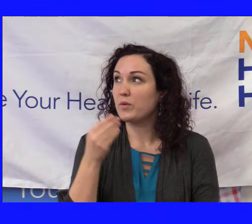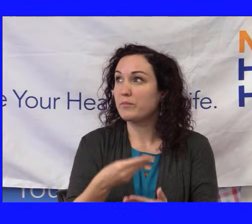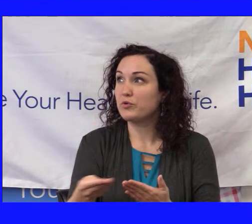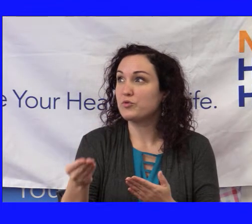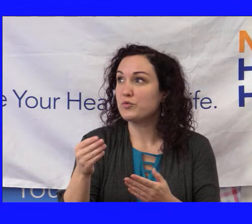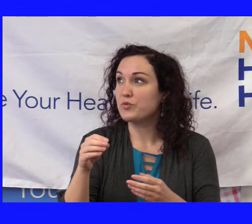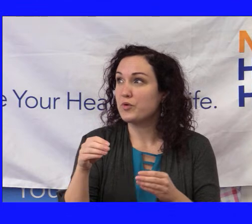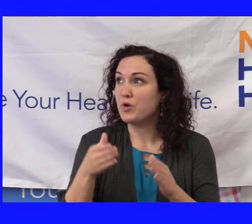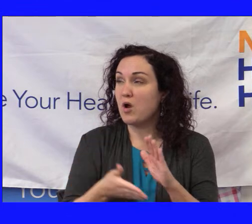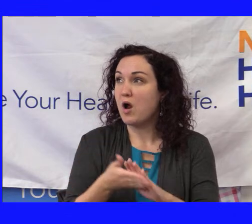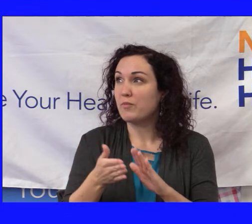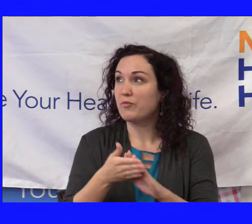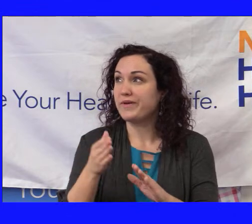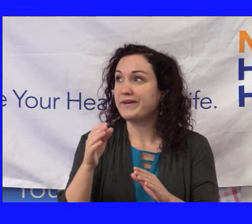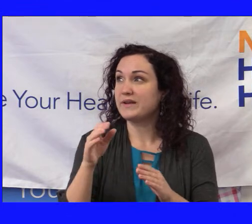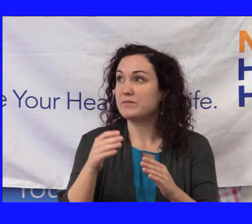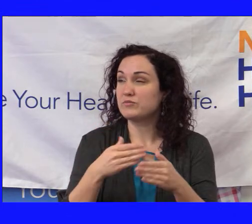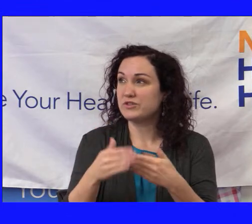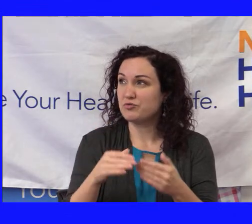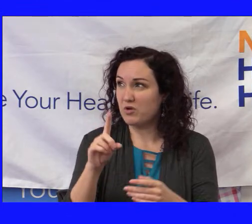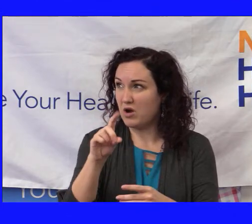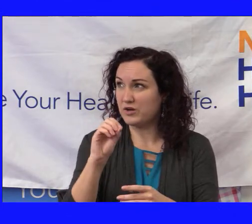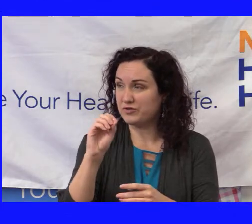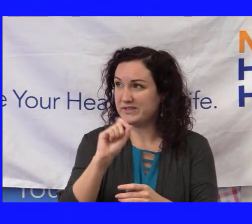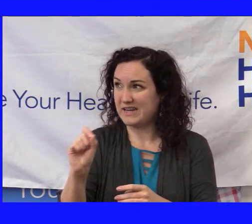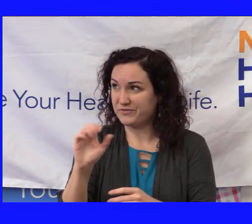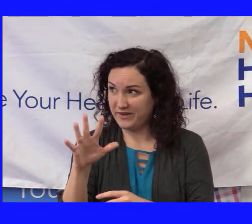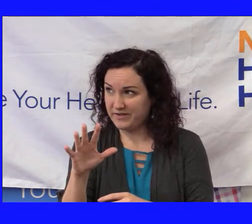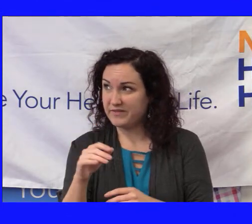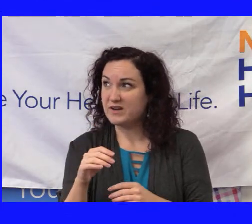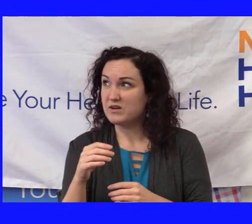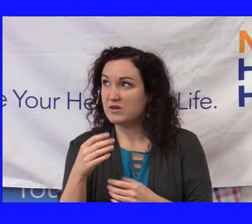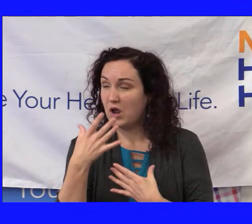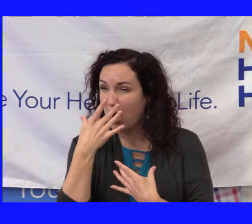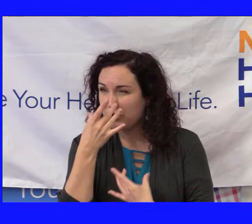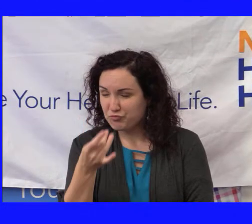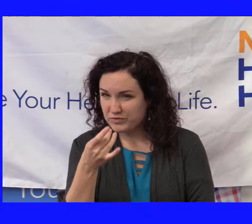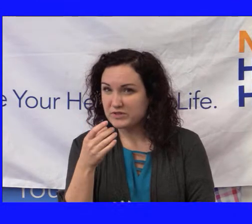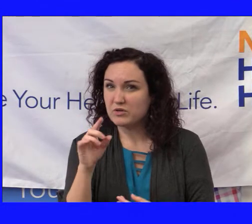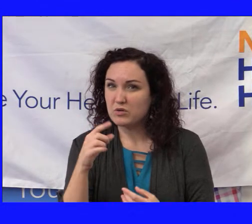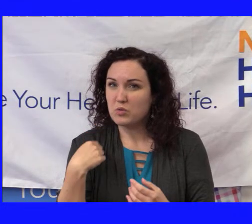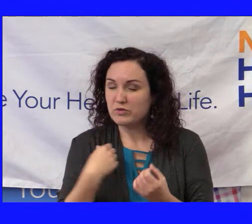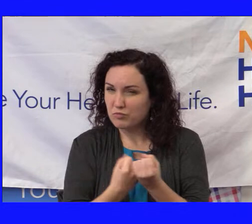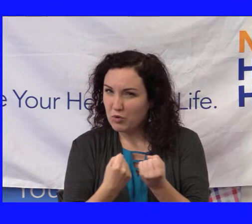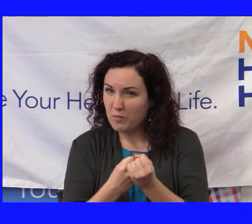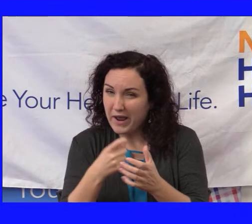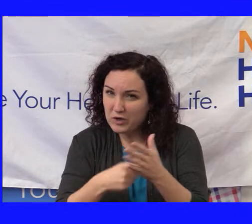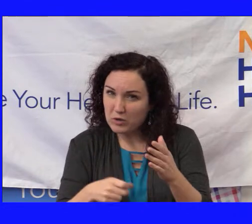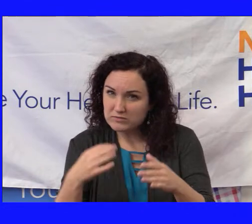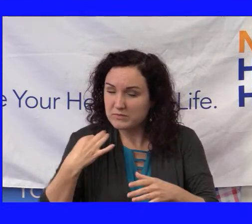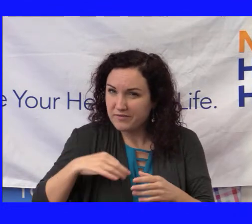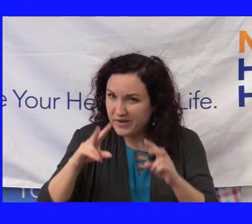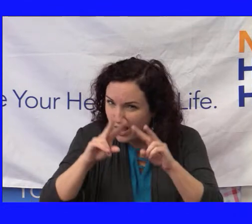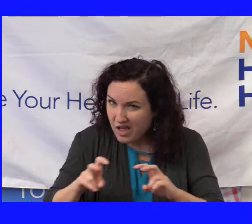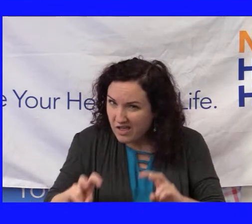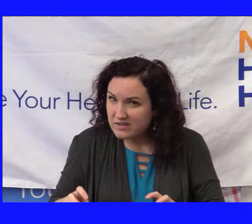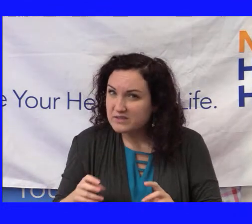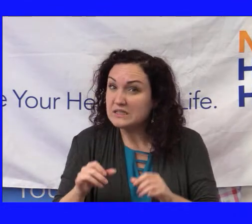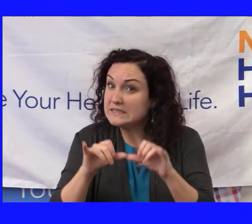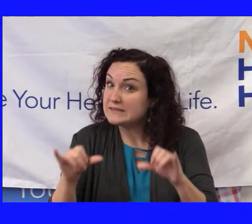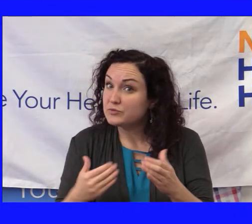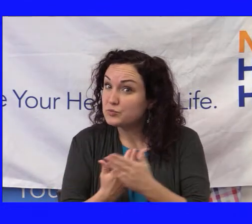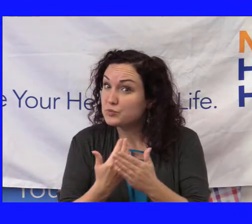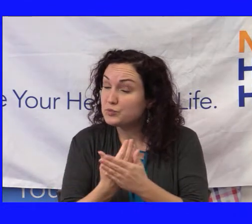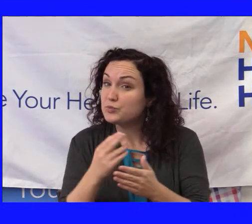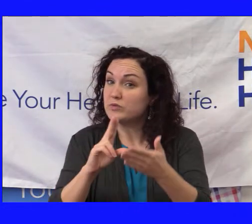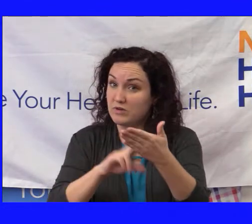Procedure 100-5, where it is in the system's best interest and where supported by a cost-benefit analysis, the system may renew a